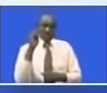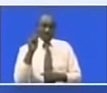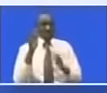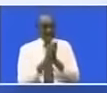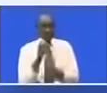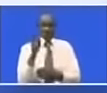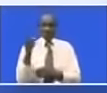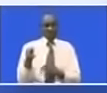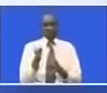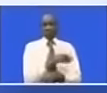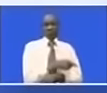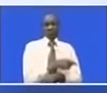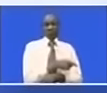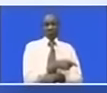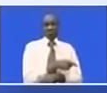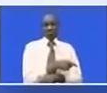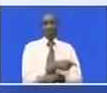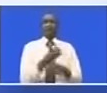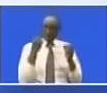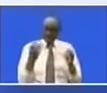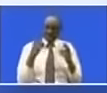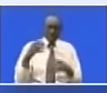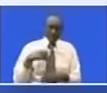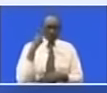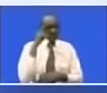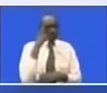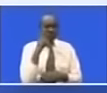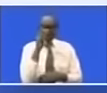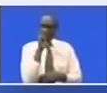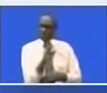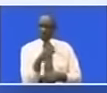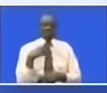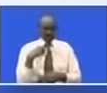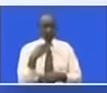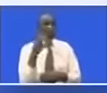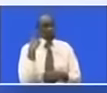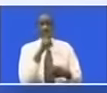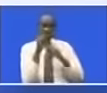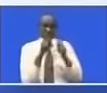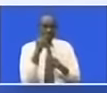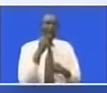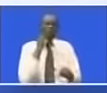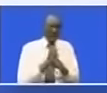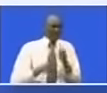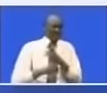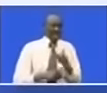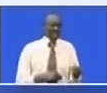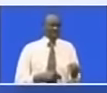CCM the other day, but he's seen by many of the people we polled as a hard worker.